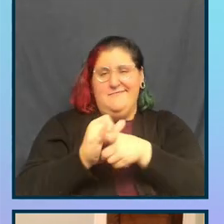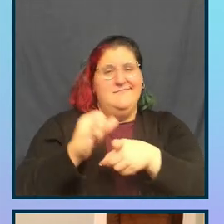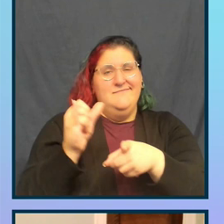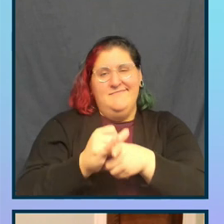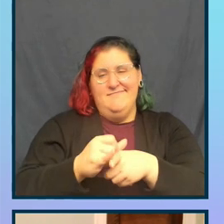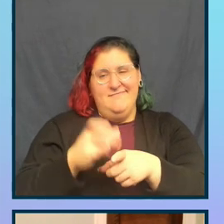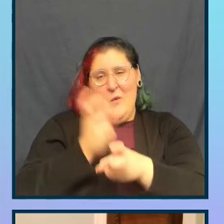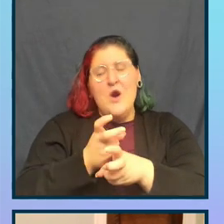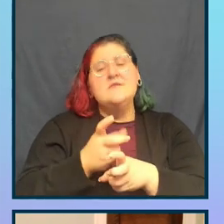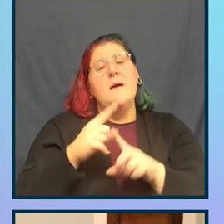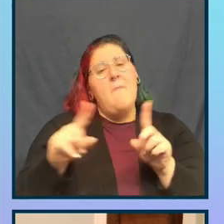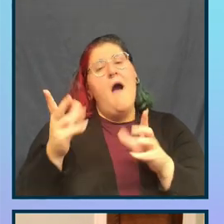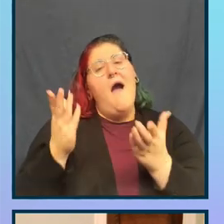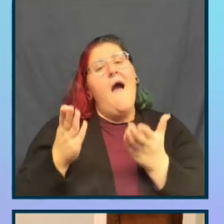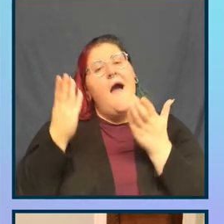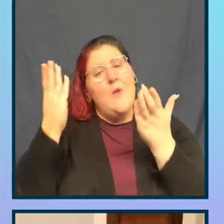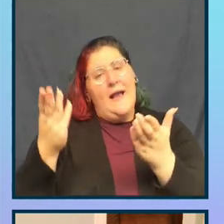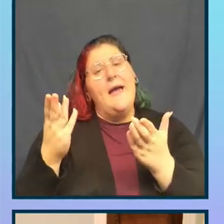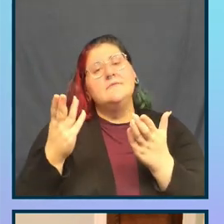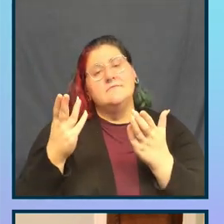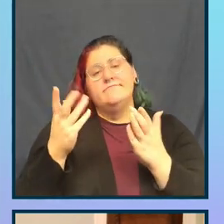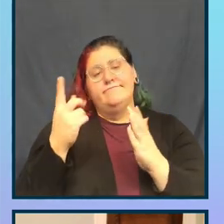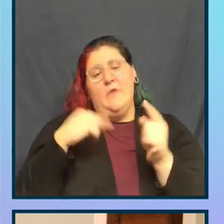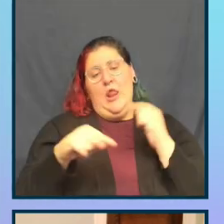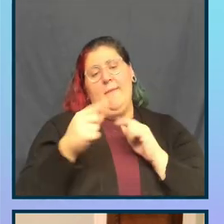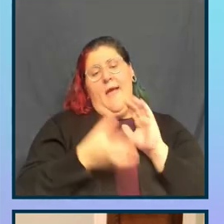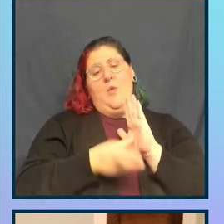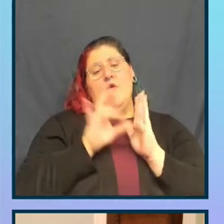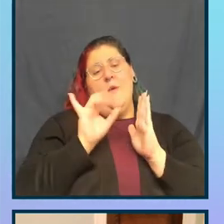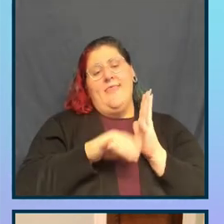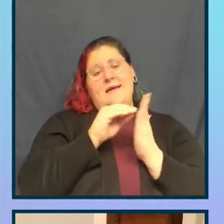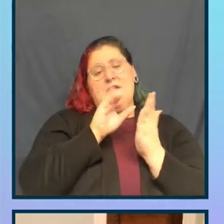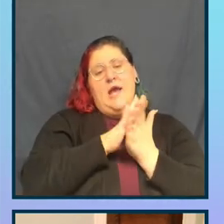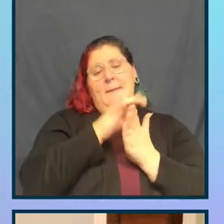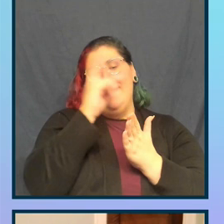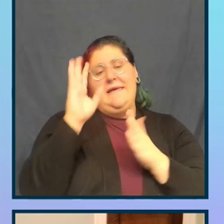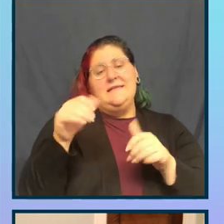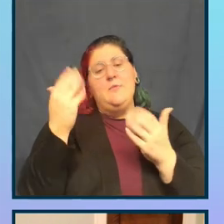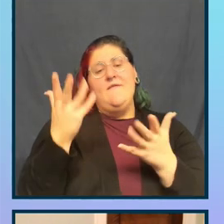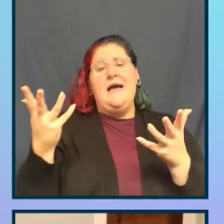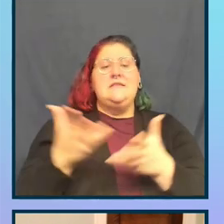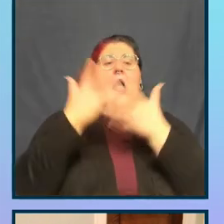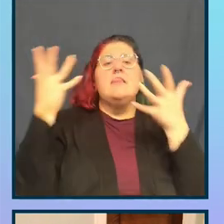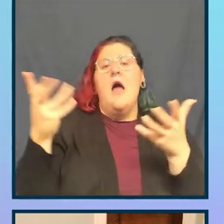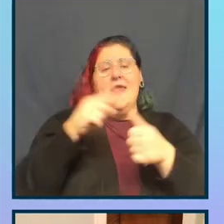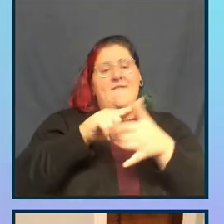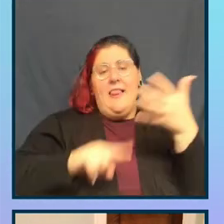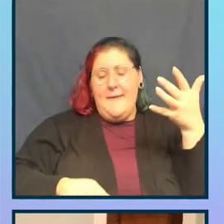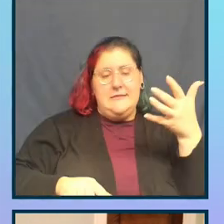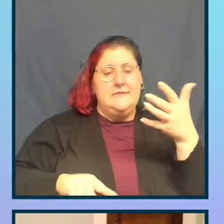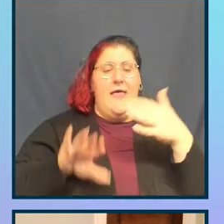in HTML section, because it is a super helpful section that provides a whole table of elements, their implicit